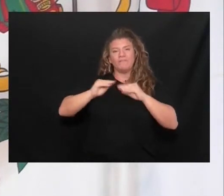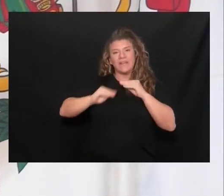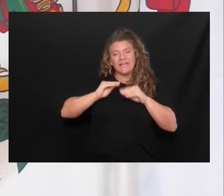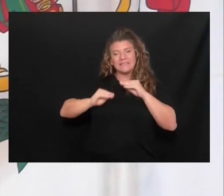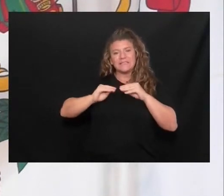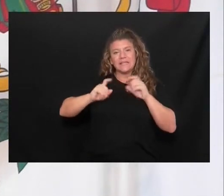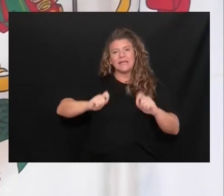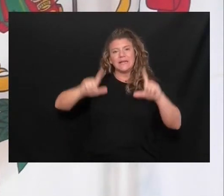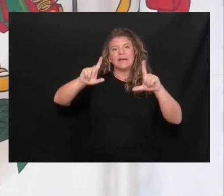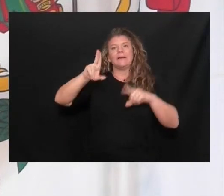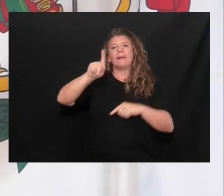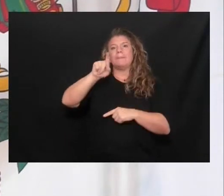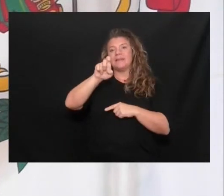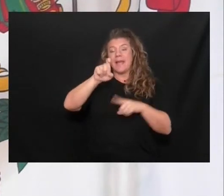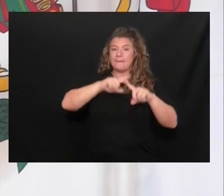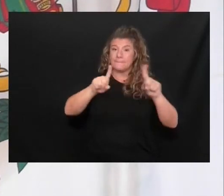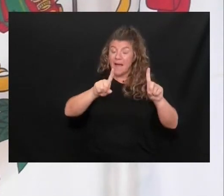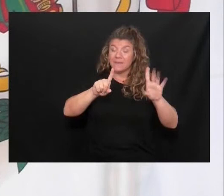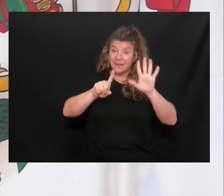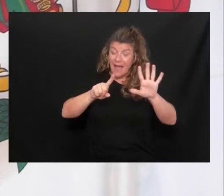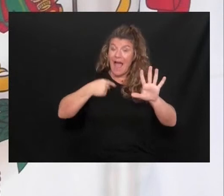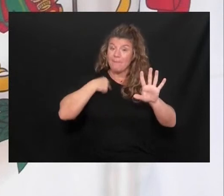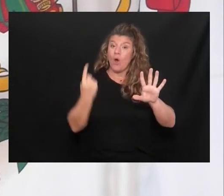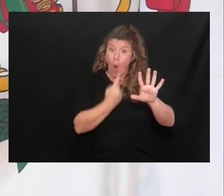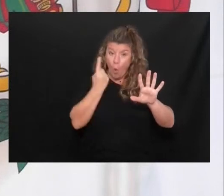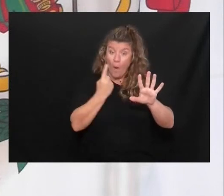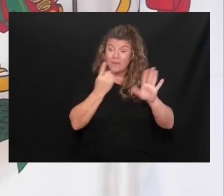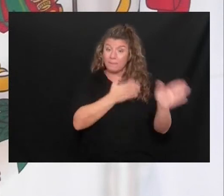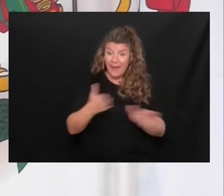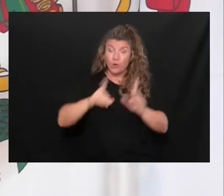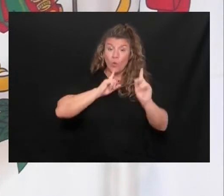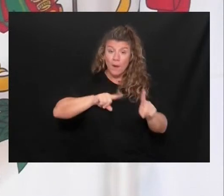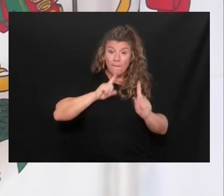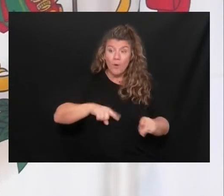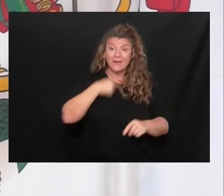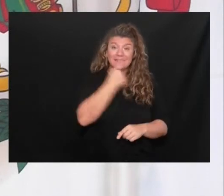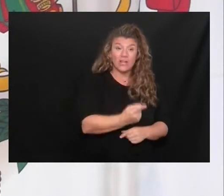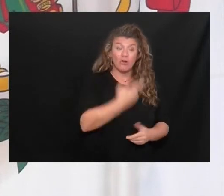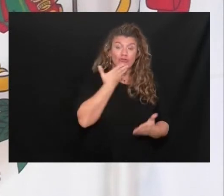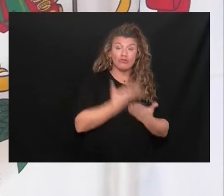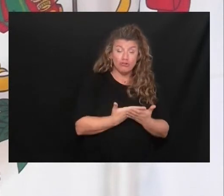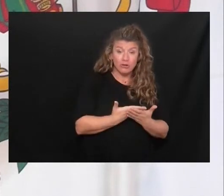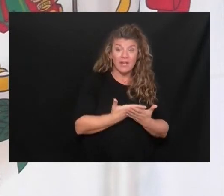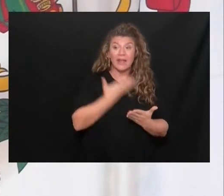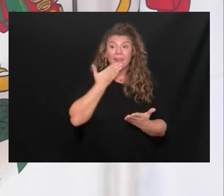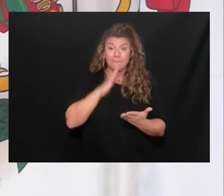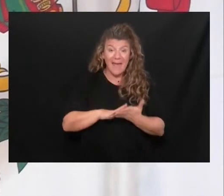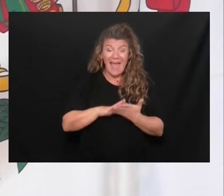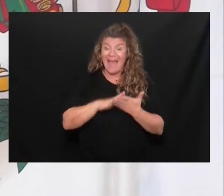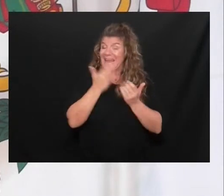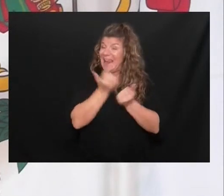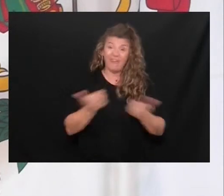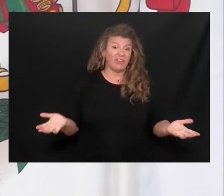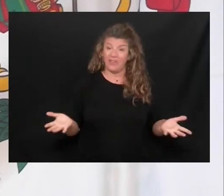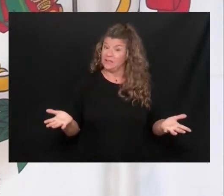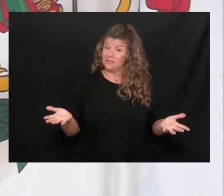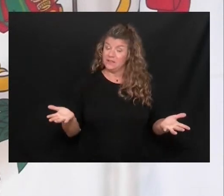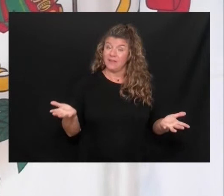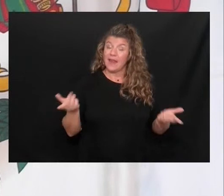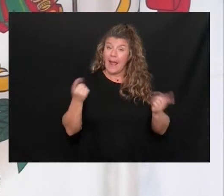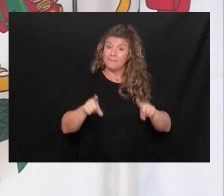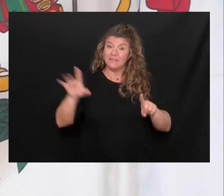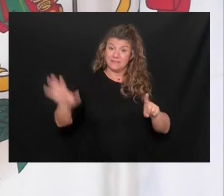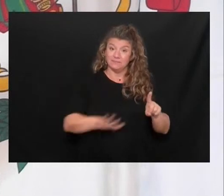but we're going to always report and tell you the good and the bad and everything that goes with